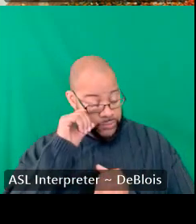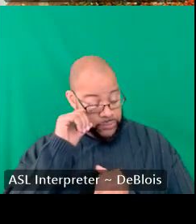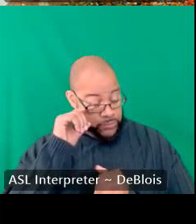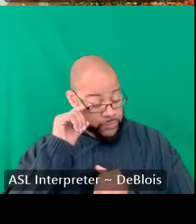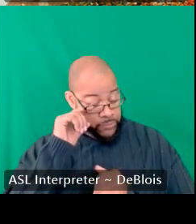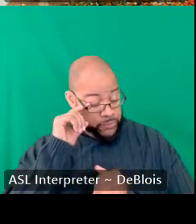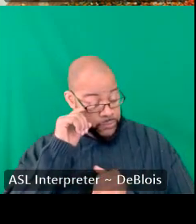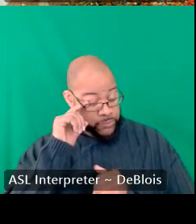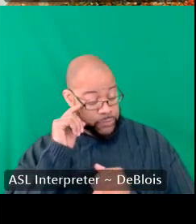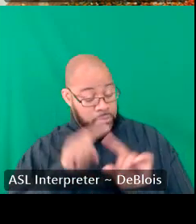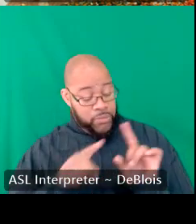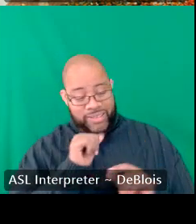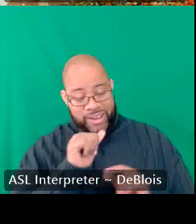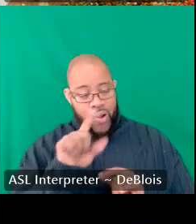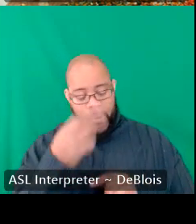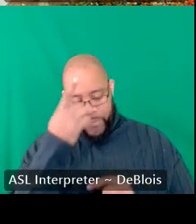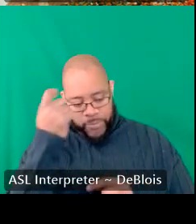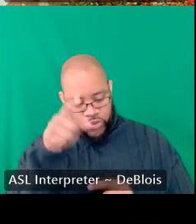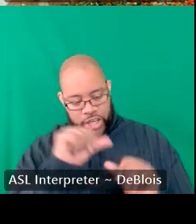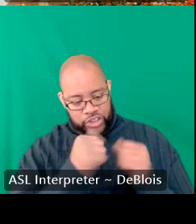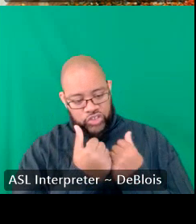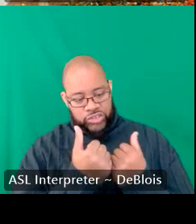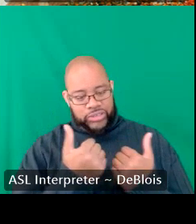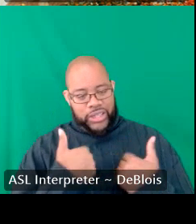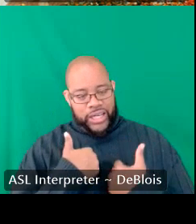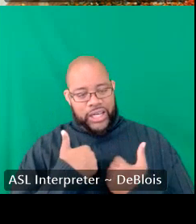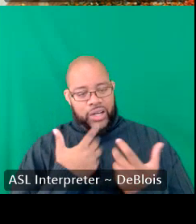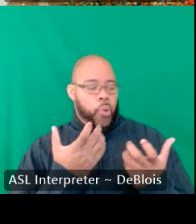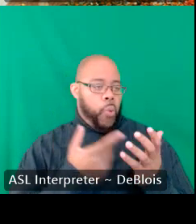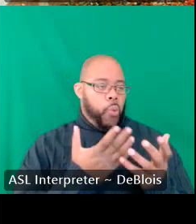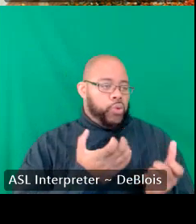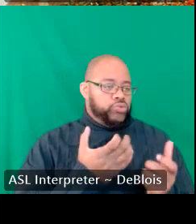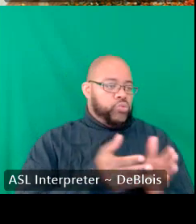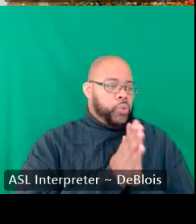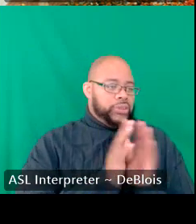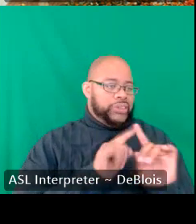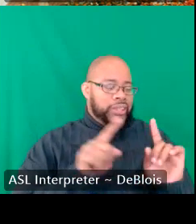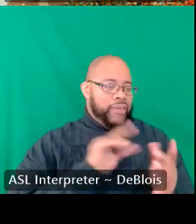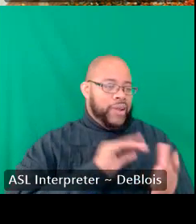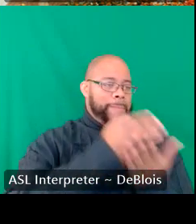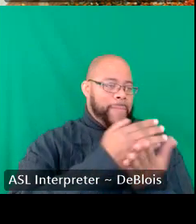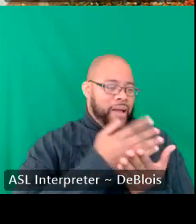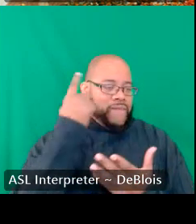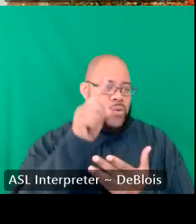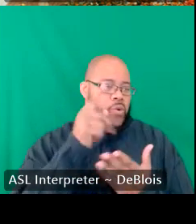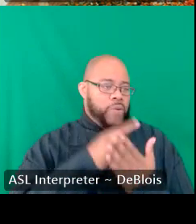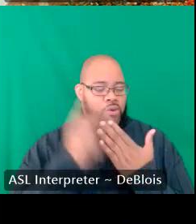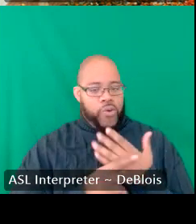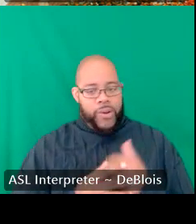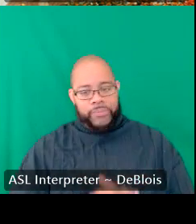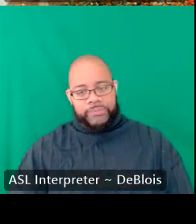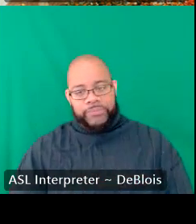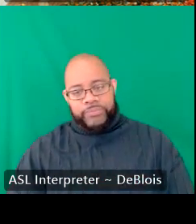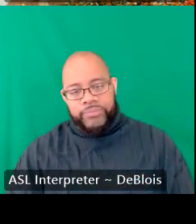Those are not just because your agency head wants to request a different amount for a program.